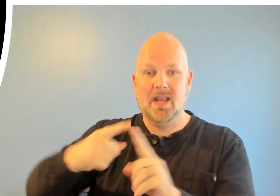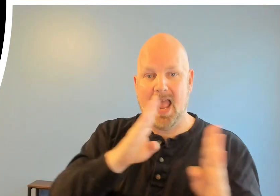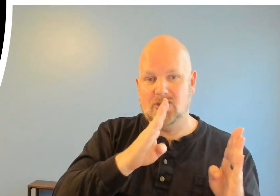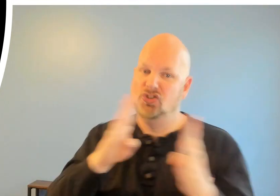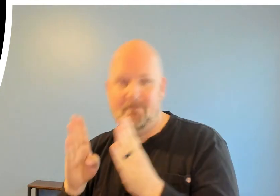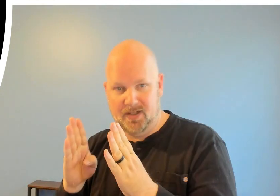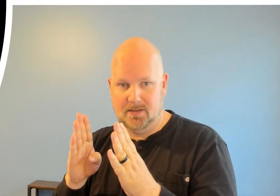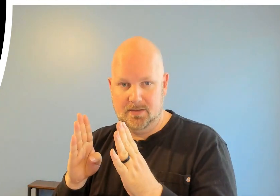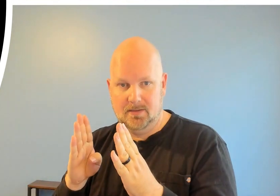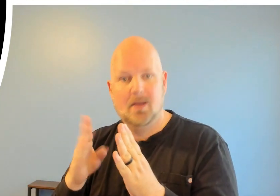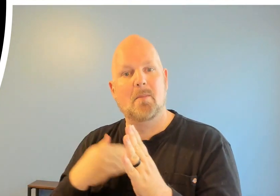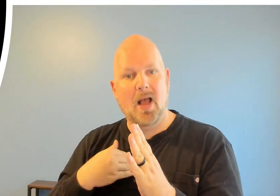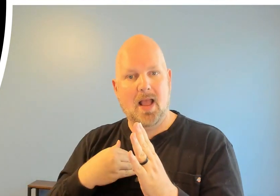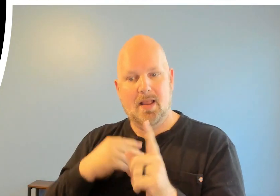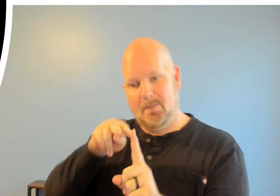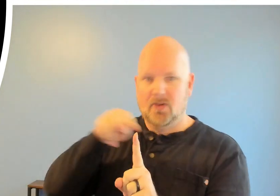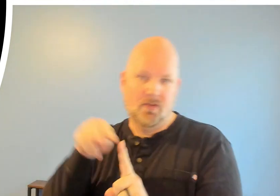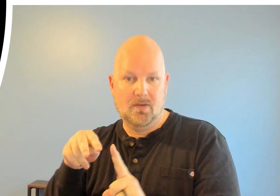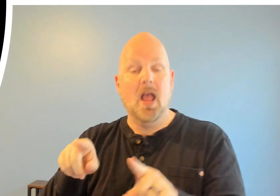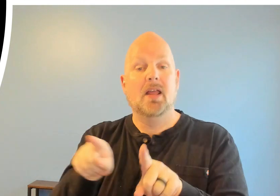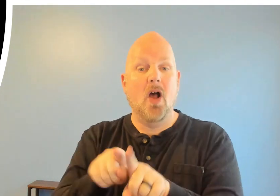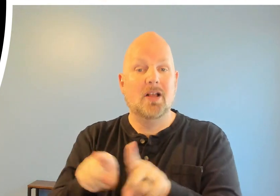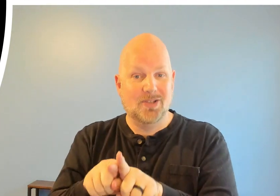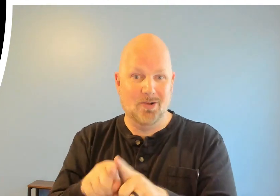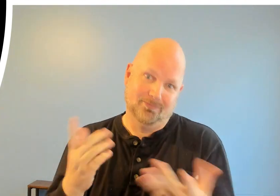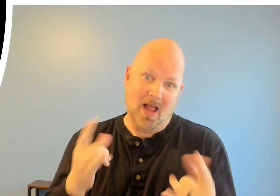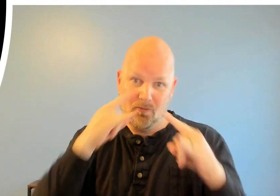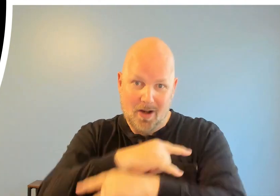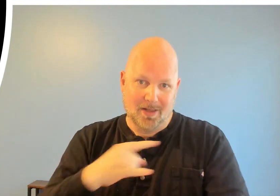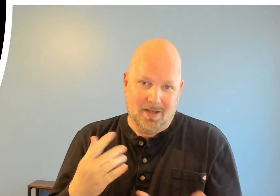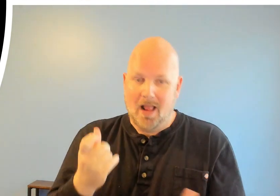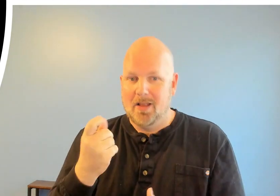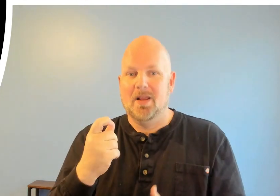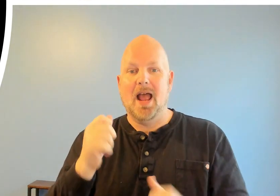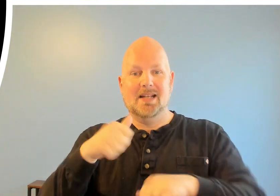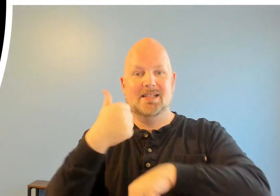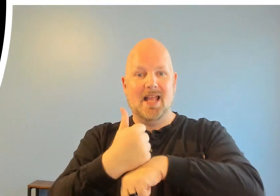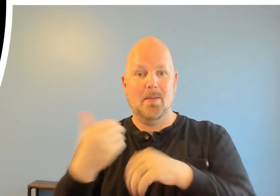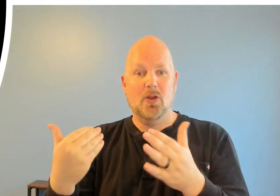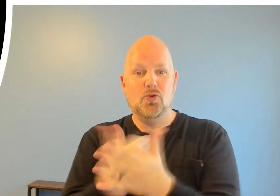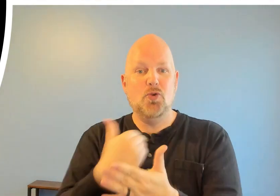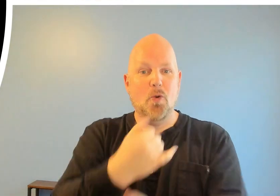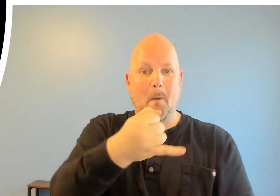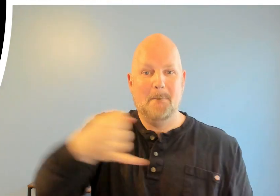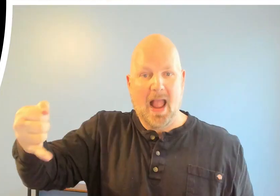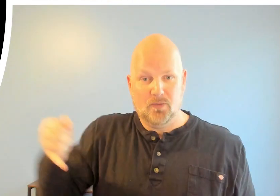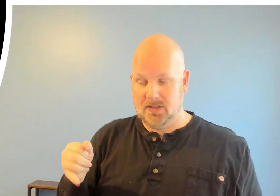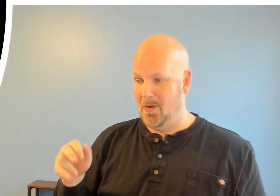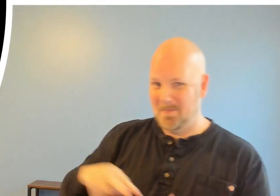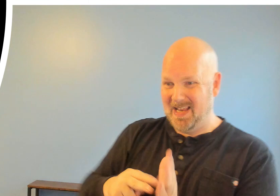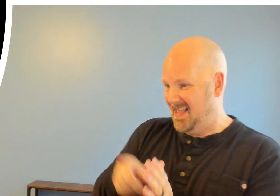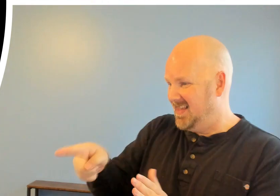I shifted as well. Ironically, it also allowed me to set up some new boundaries. So